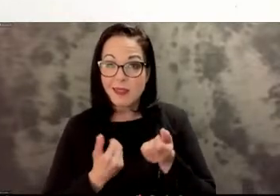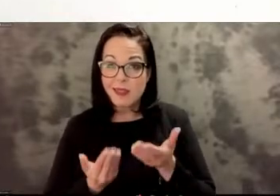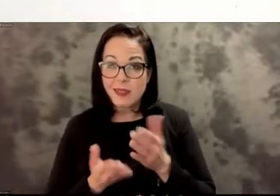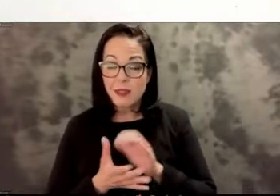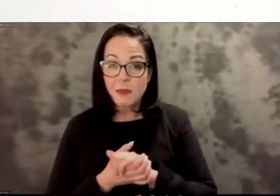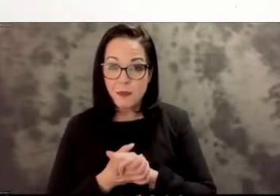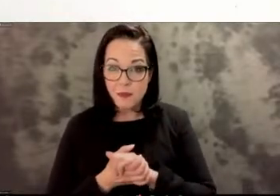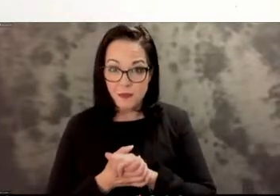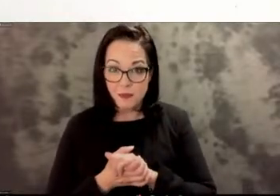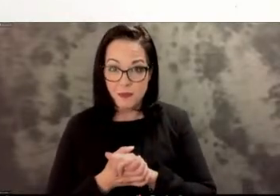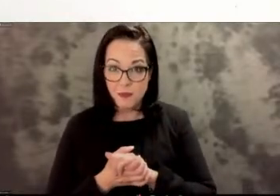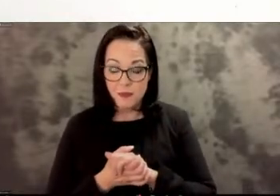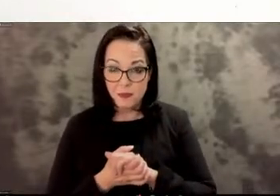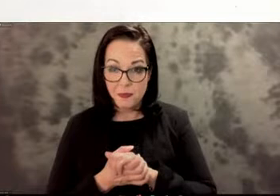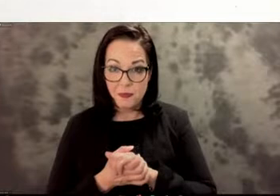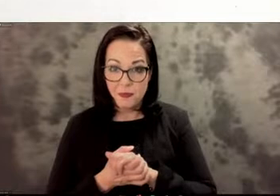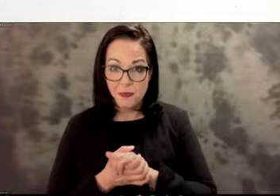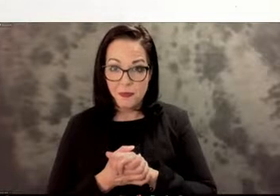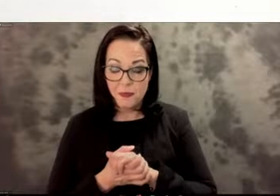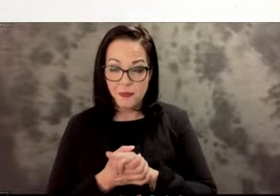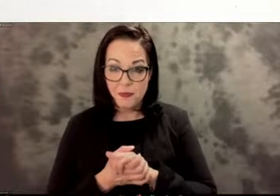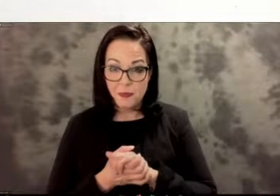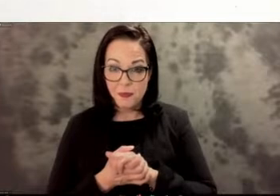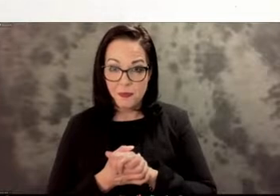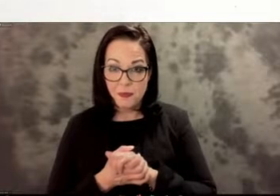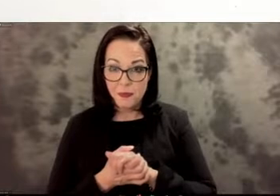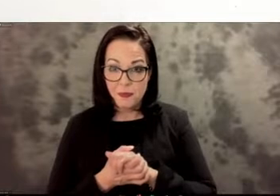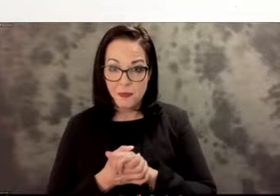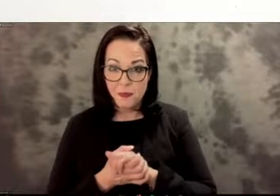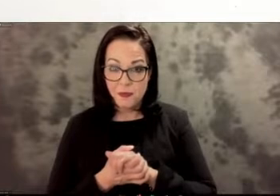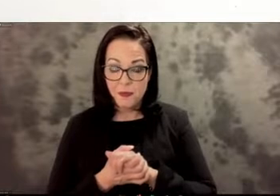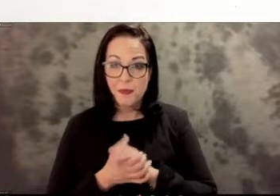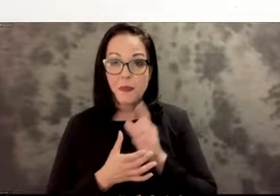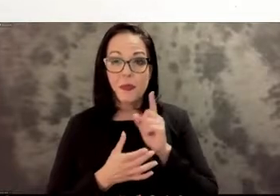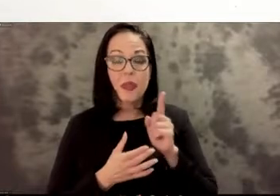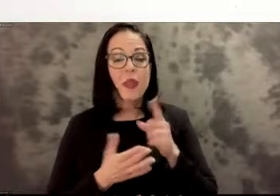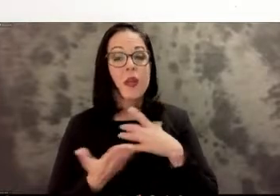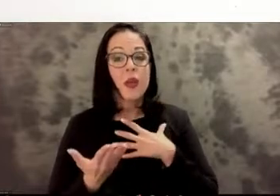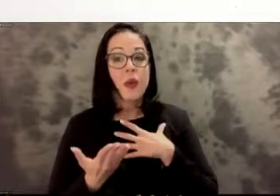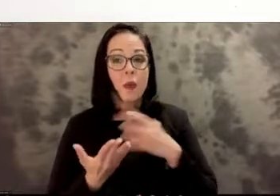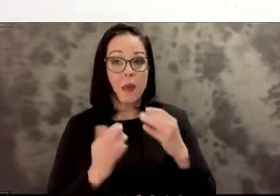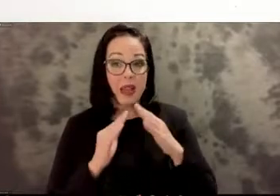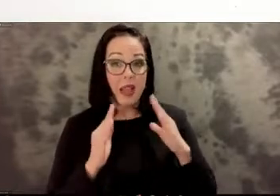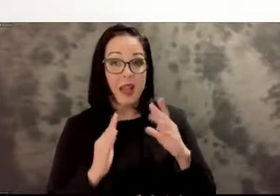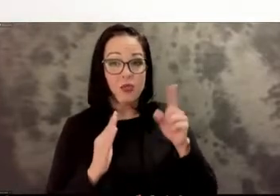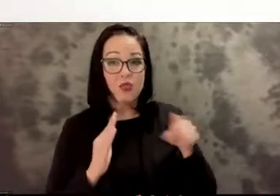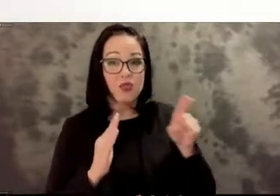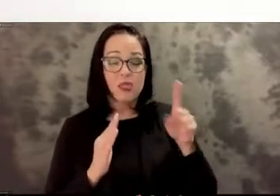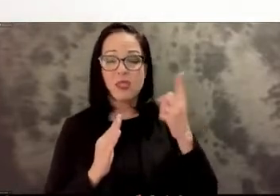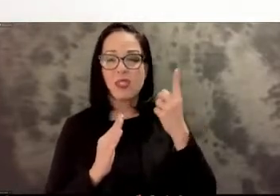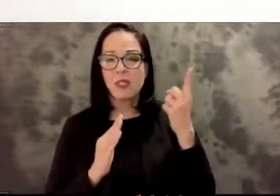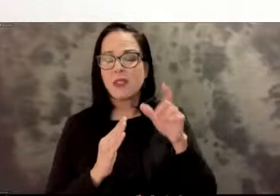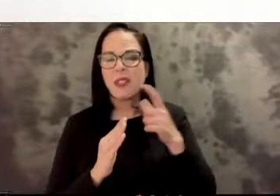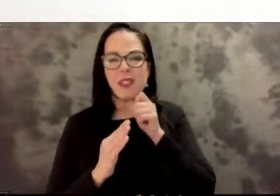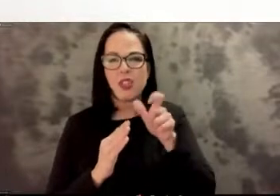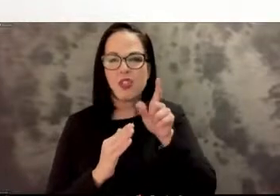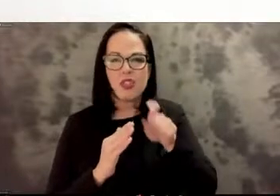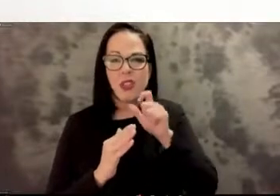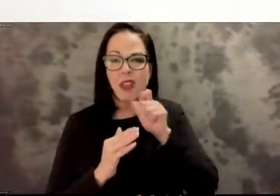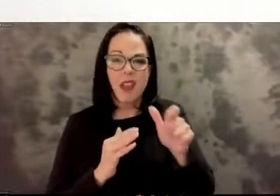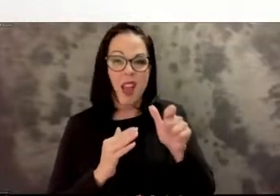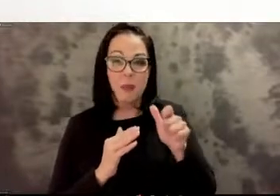to examine whether the COVID virus should not be of any undue concern among the Asian American, Native Hawaiian